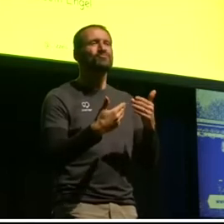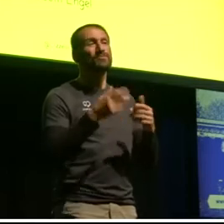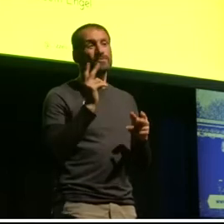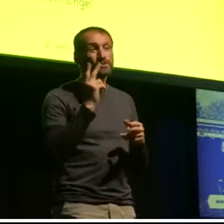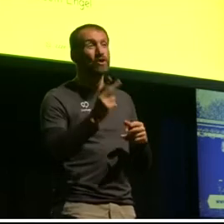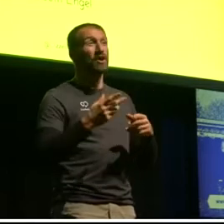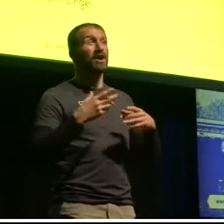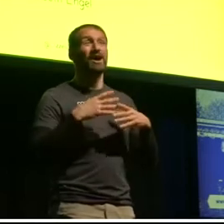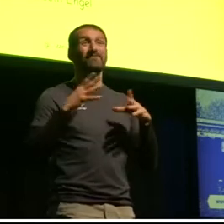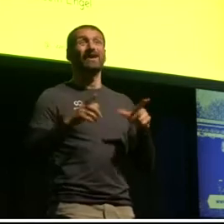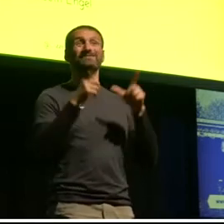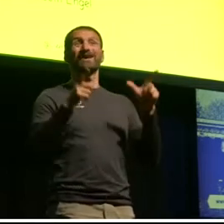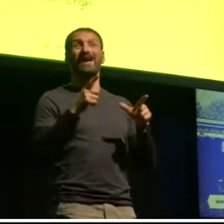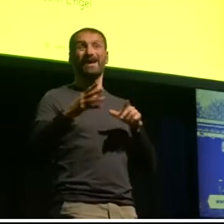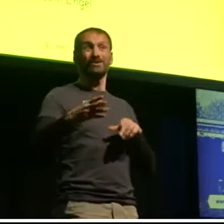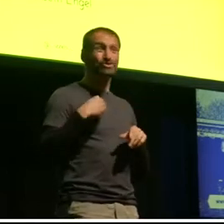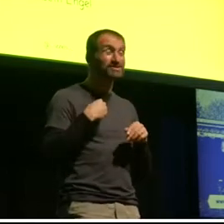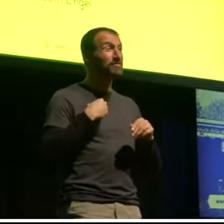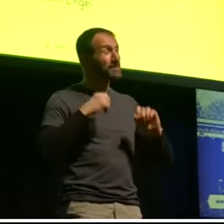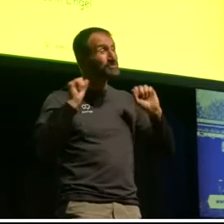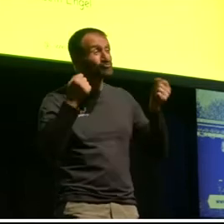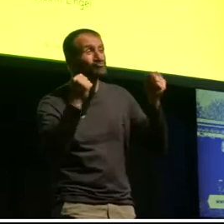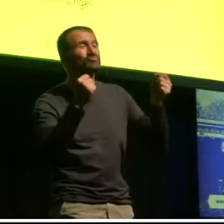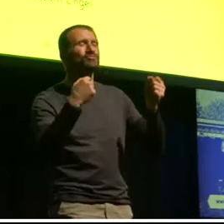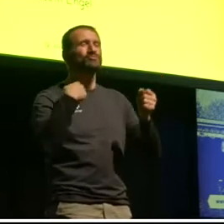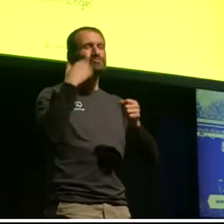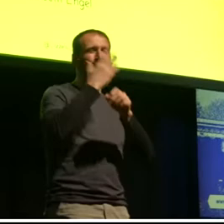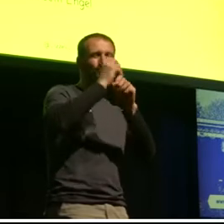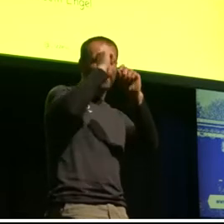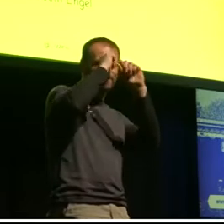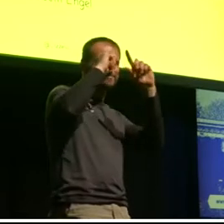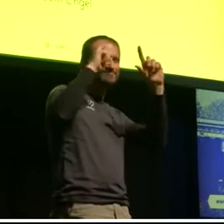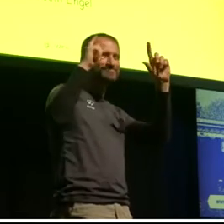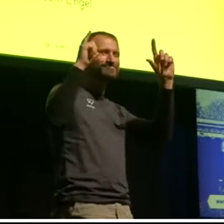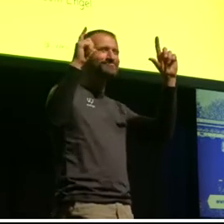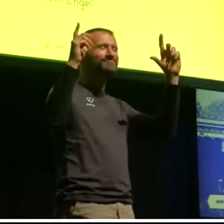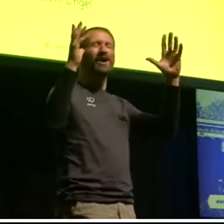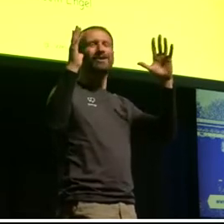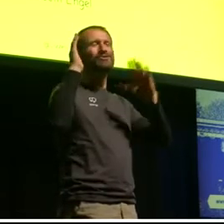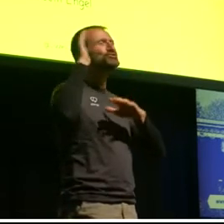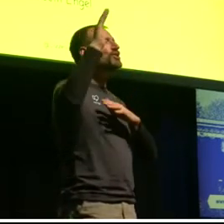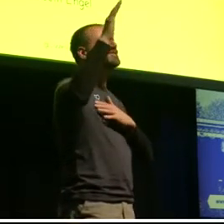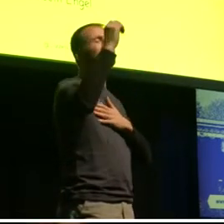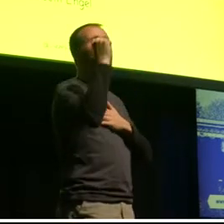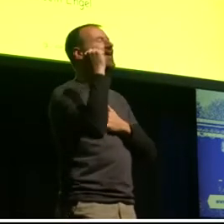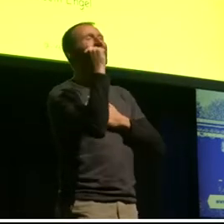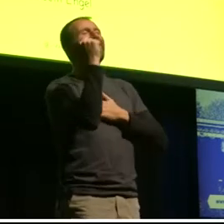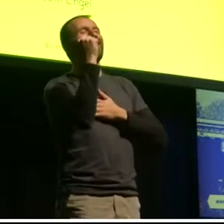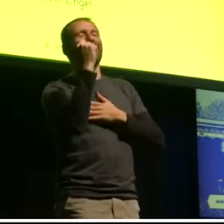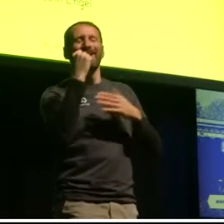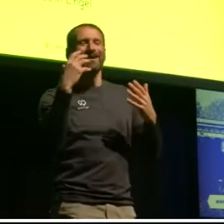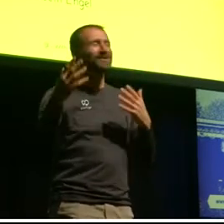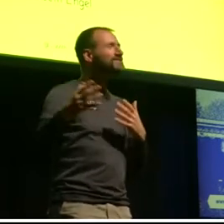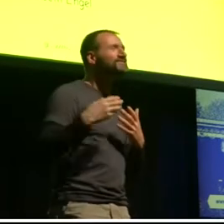our free time together. And I already imagined a bright, bright future of us,